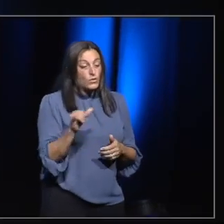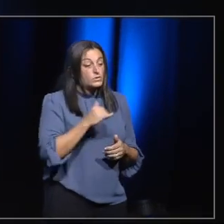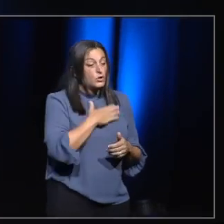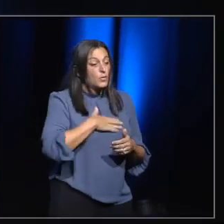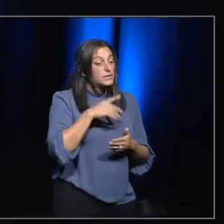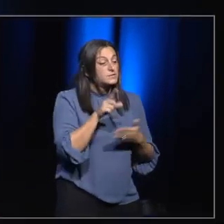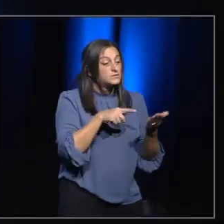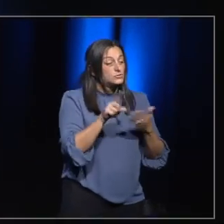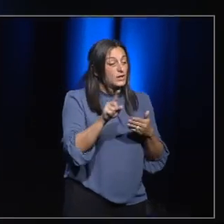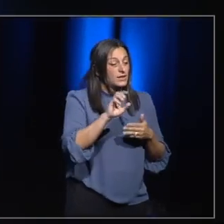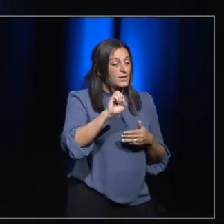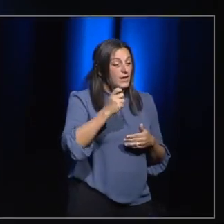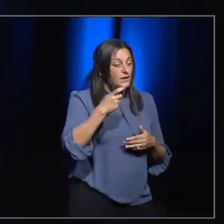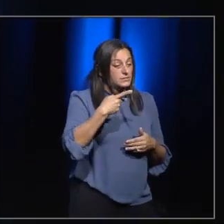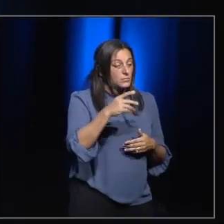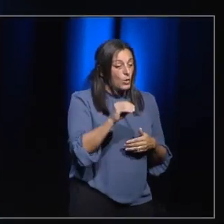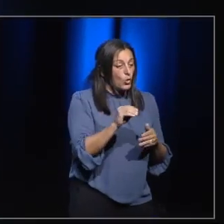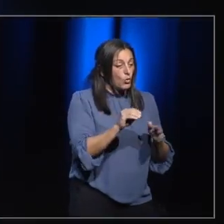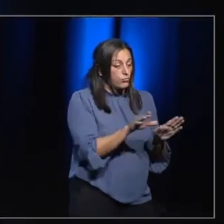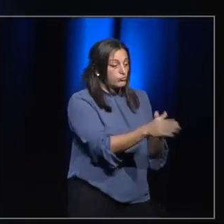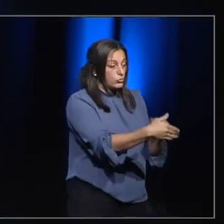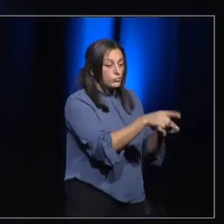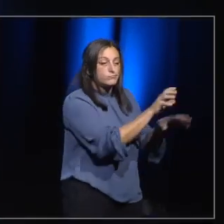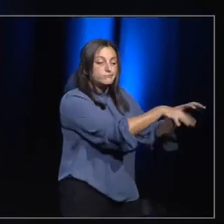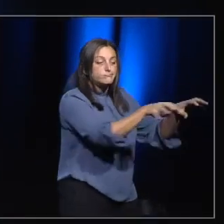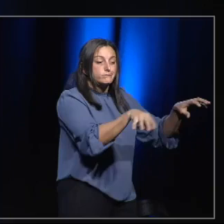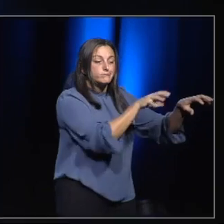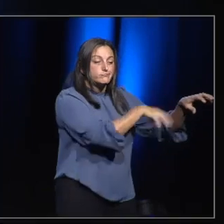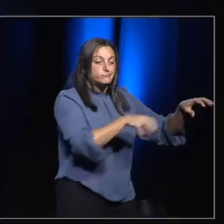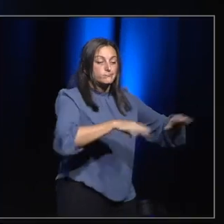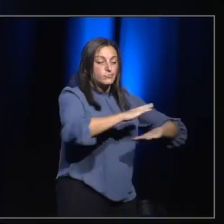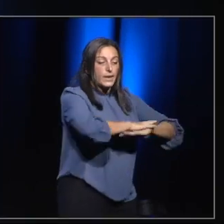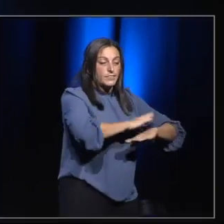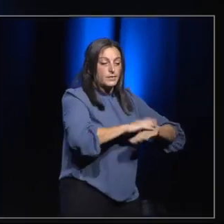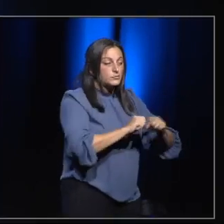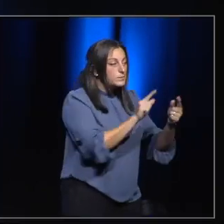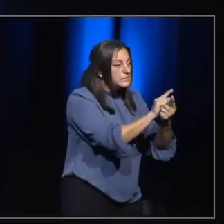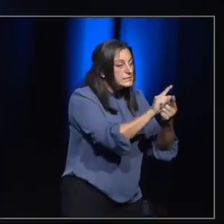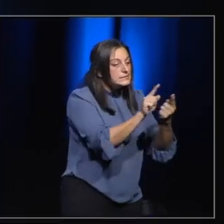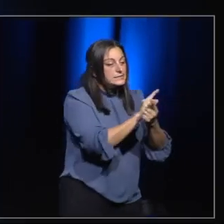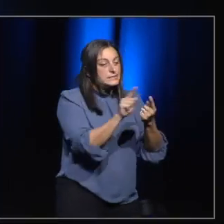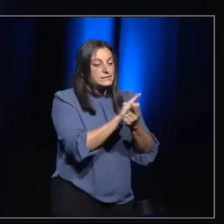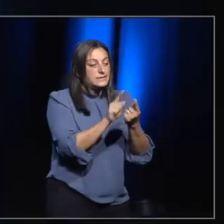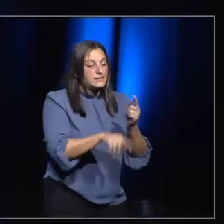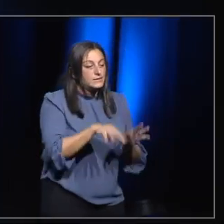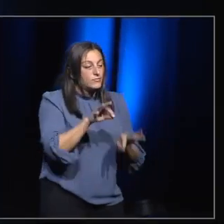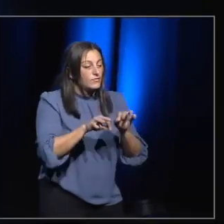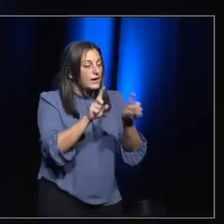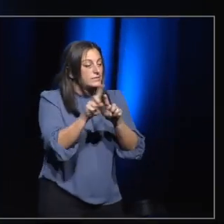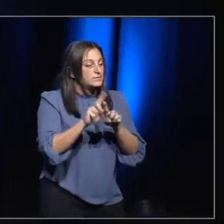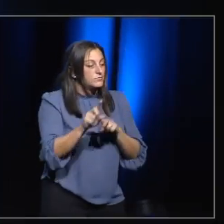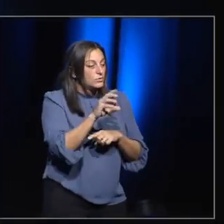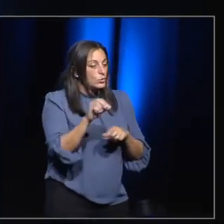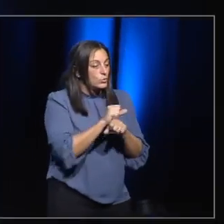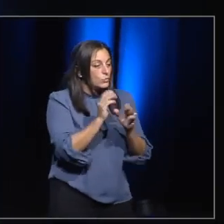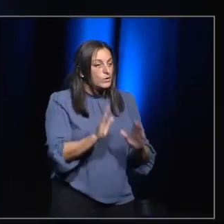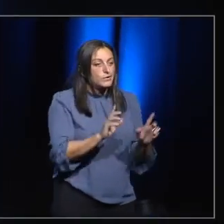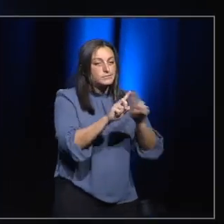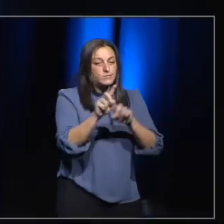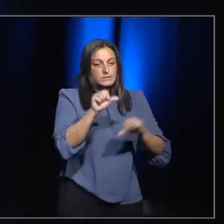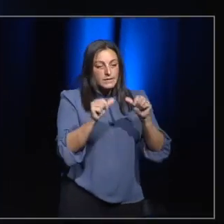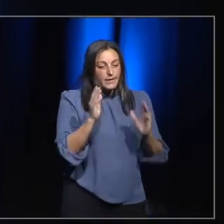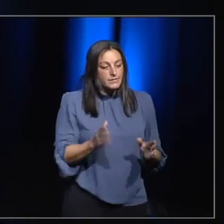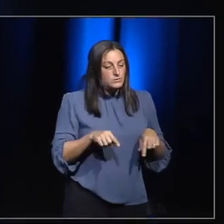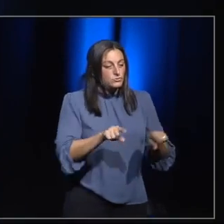exhibitor hall and posters, where you can find space to mingle with colleagues during breaks. There, you'll